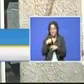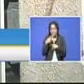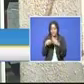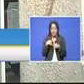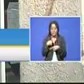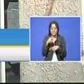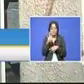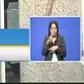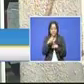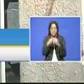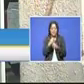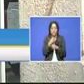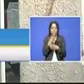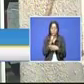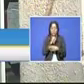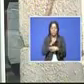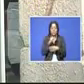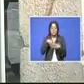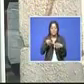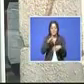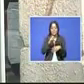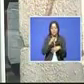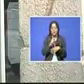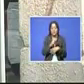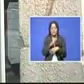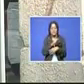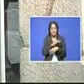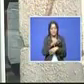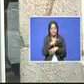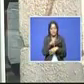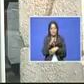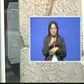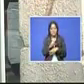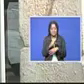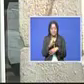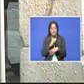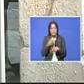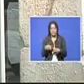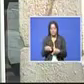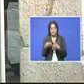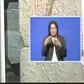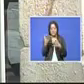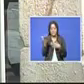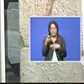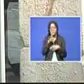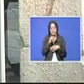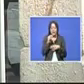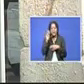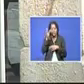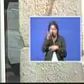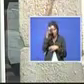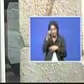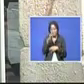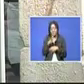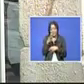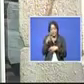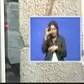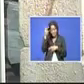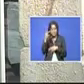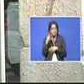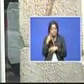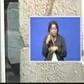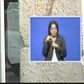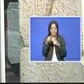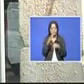And I was raised there through grandparents. And then my grandmother died. When she died, I